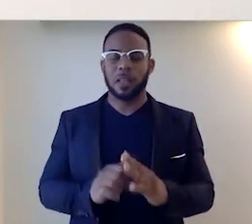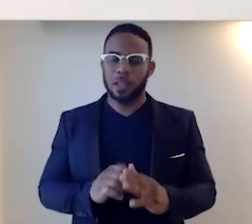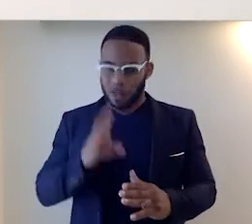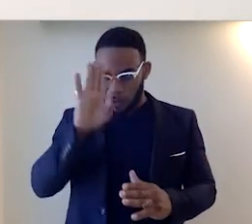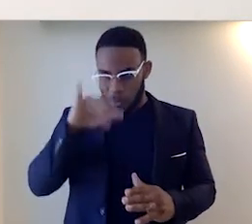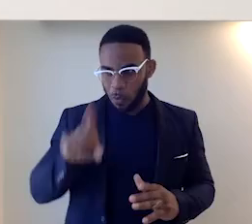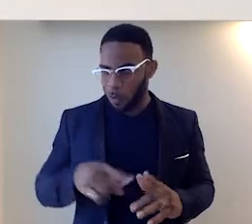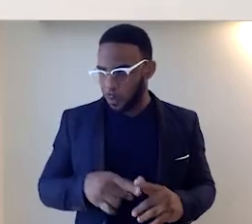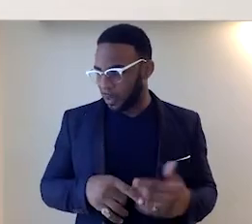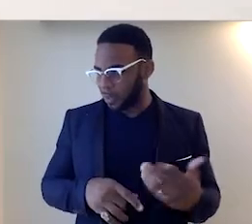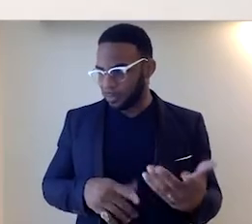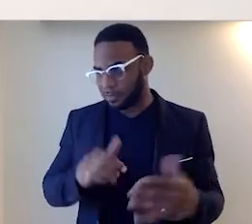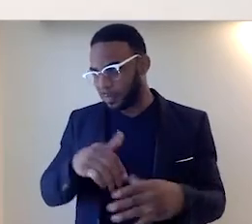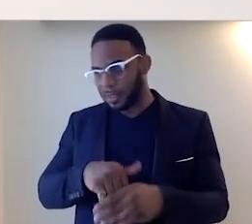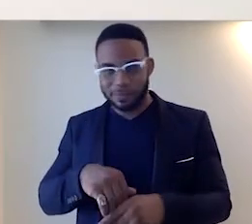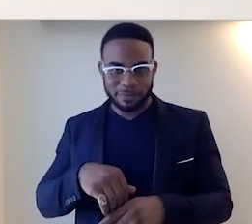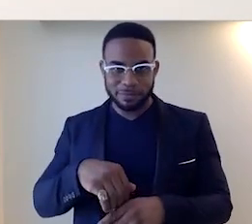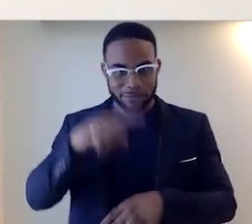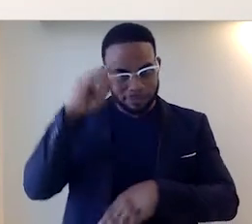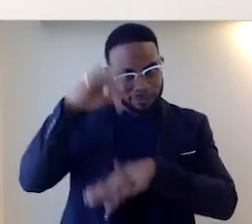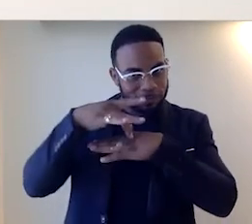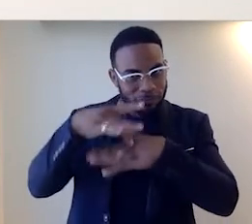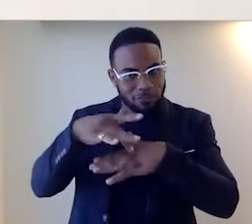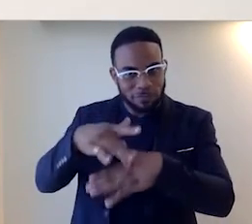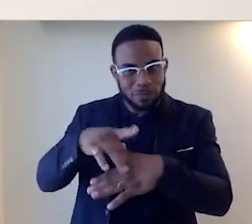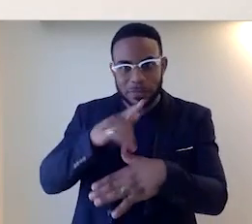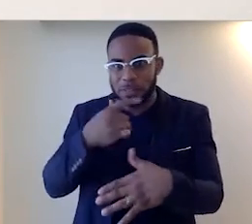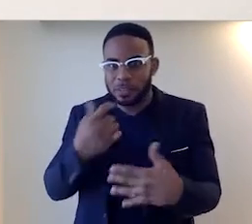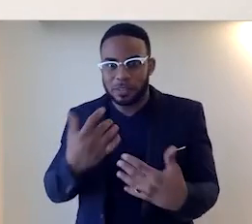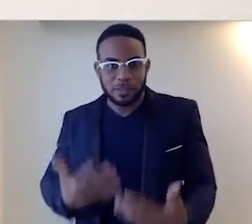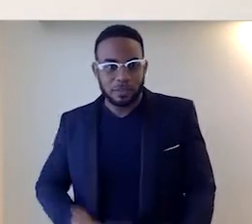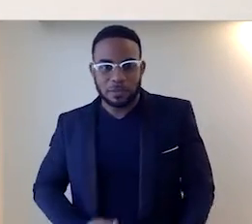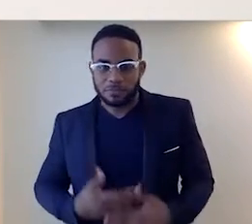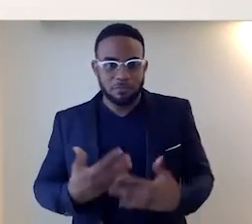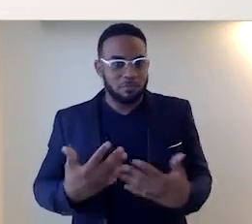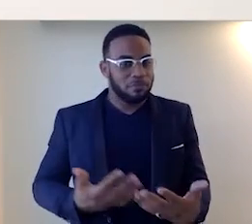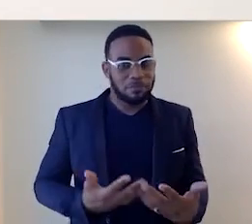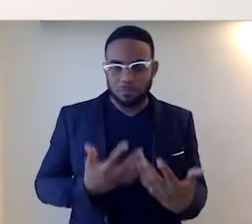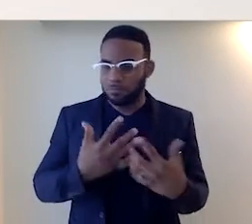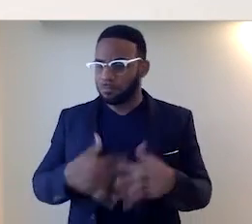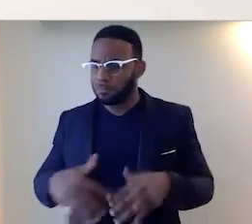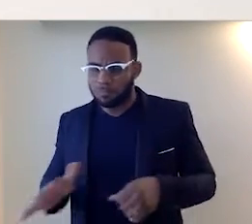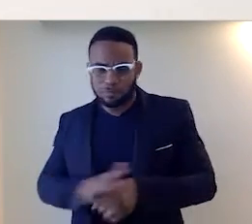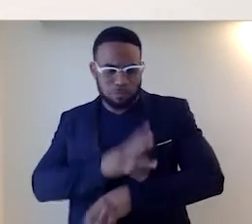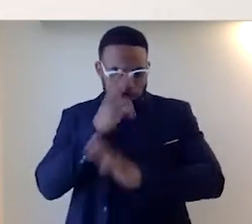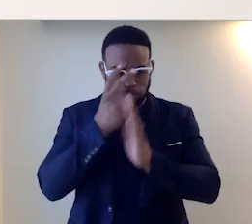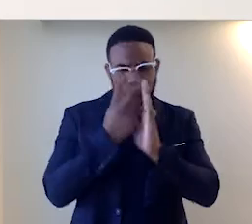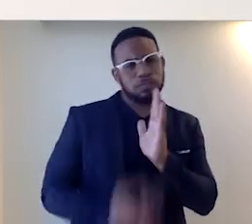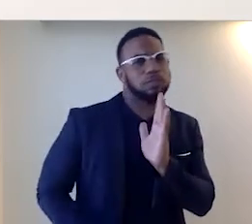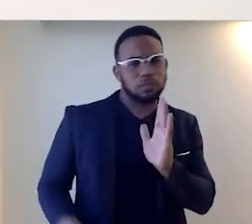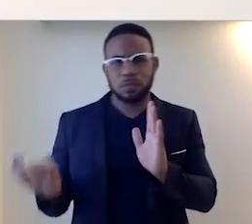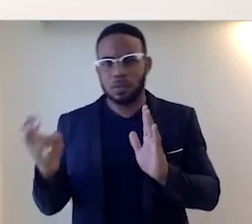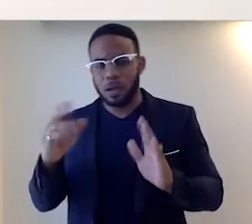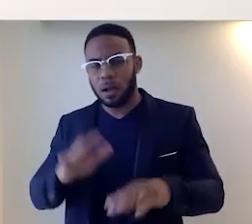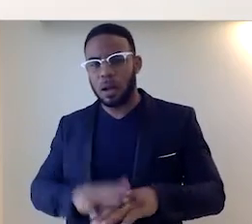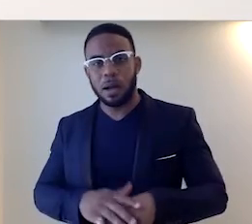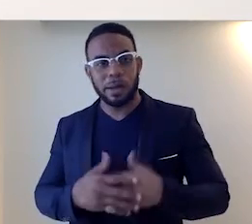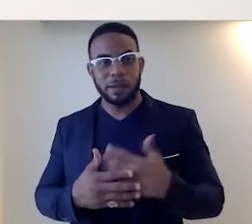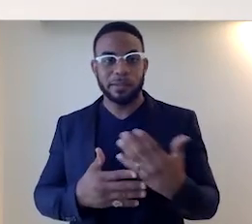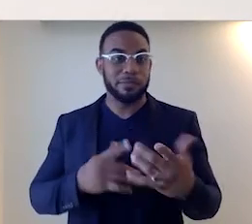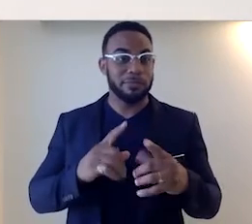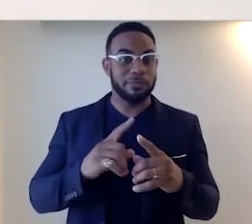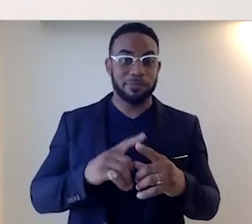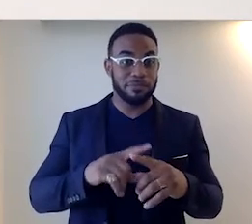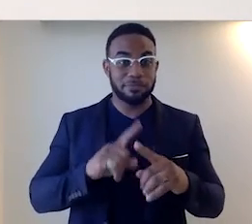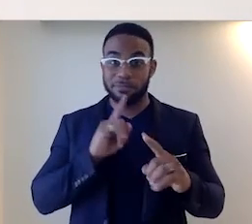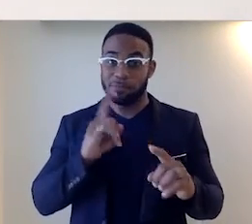when you're, in the zone and you're just fully immersed on